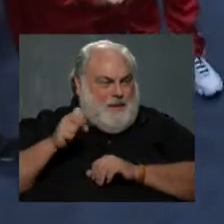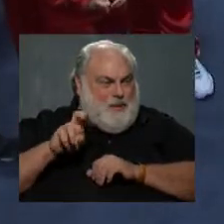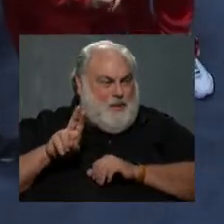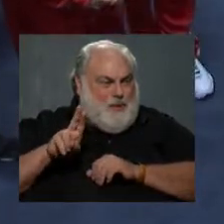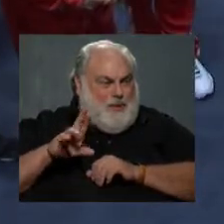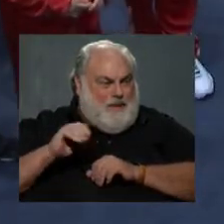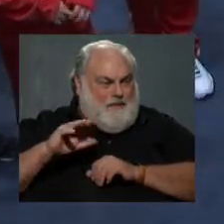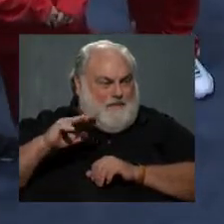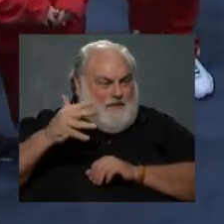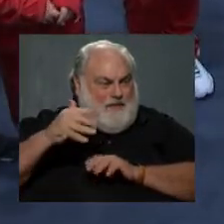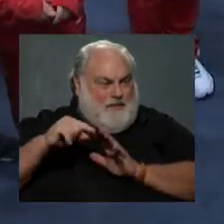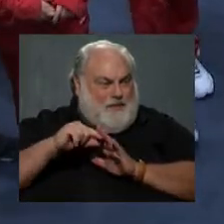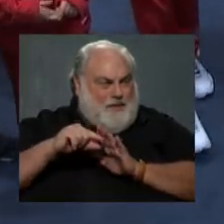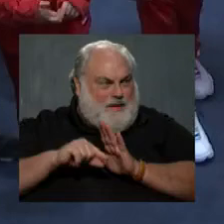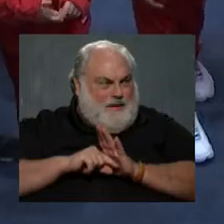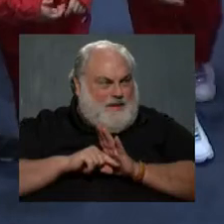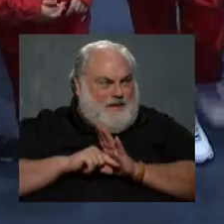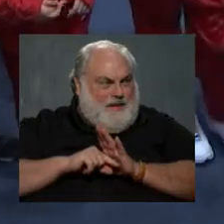fifth